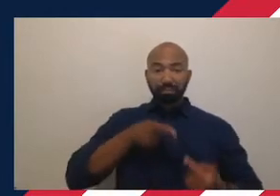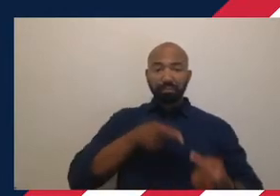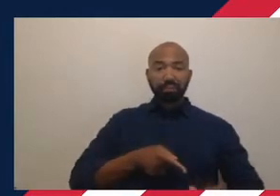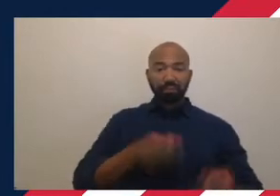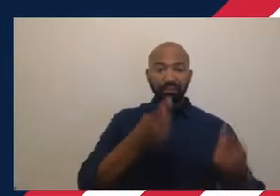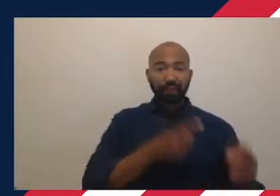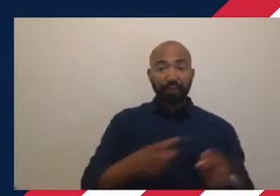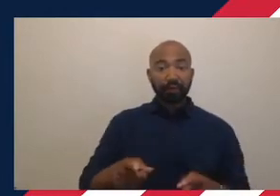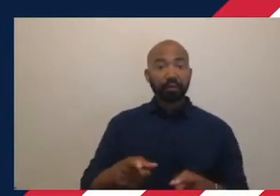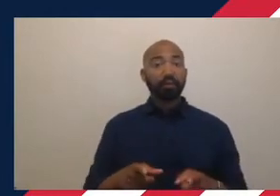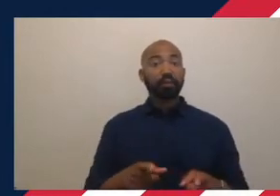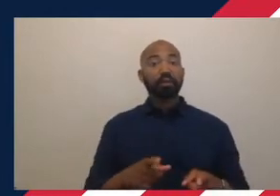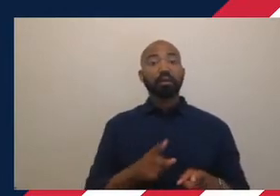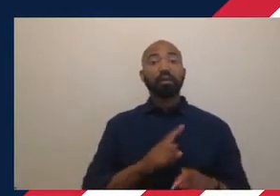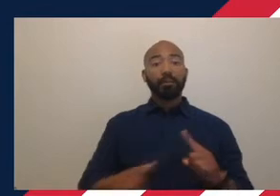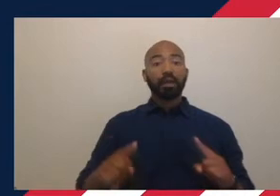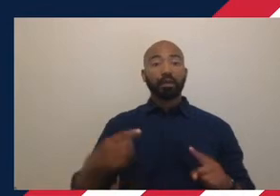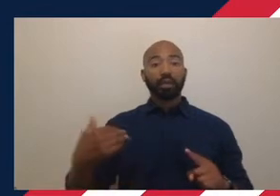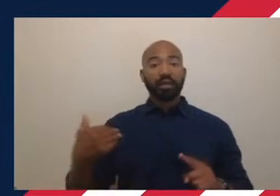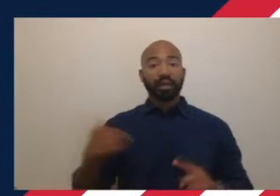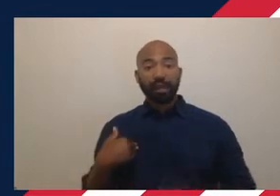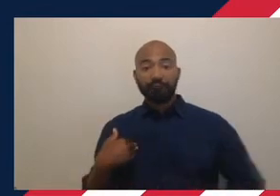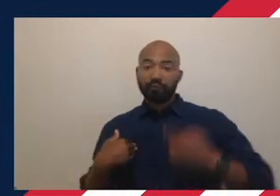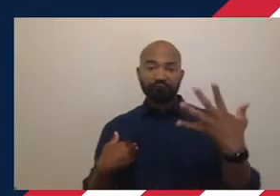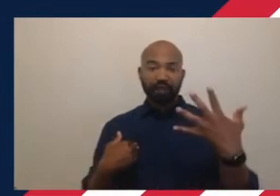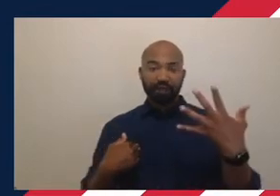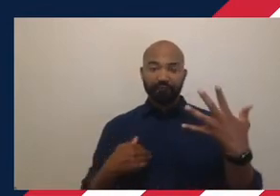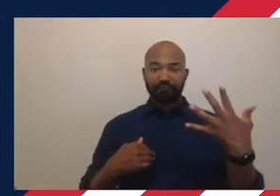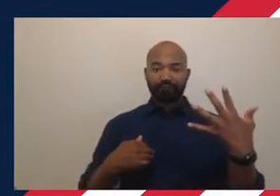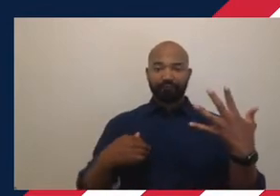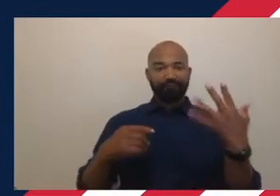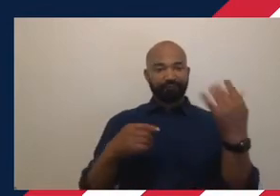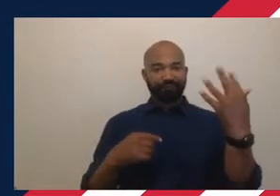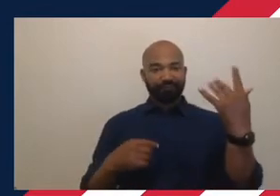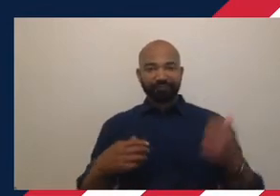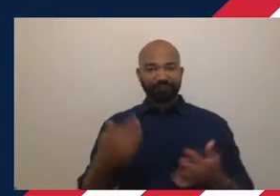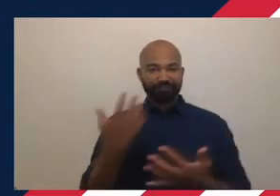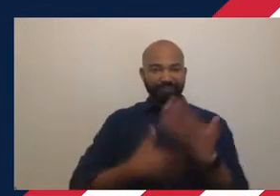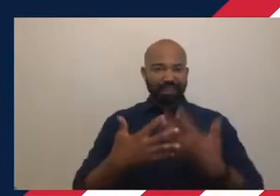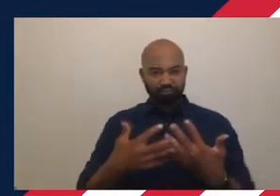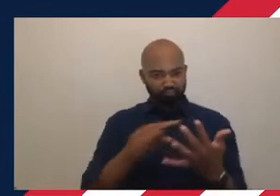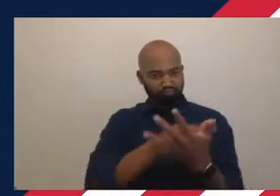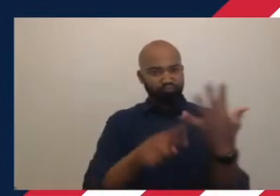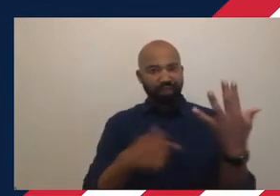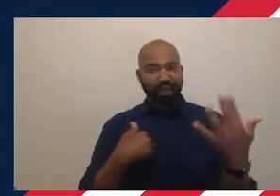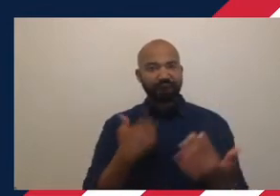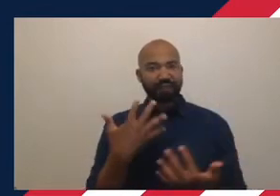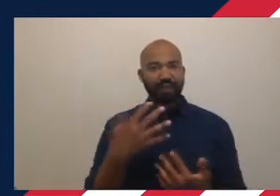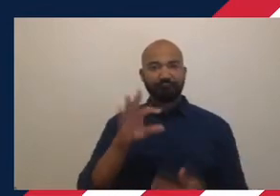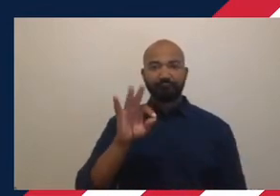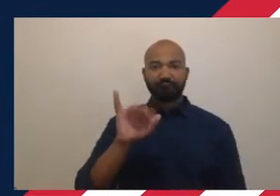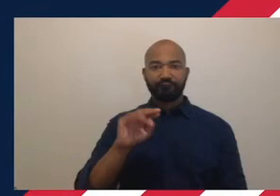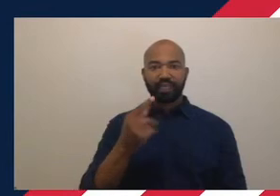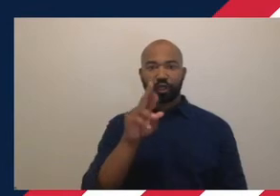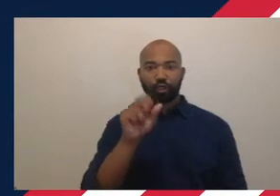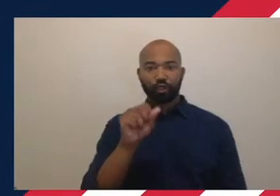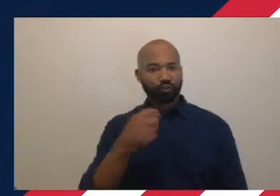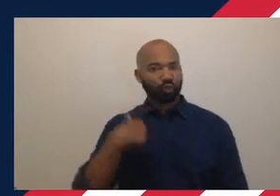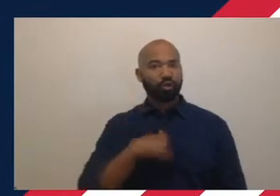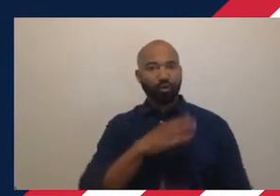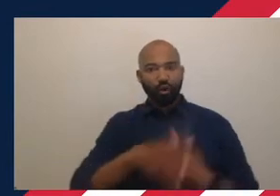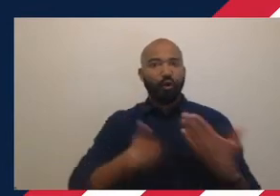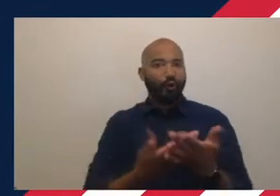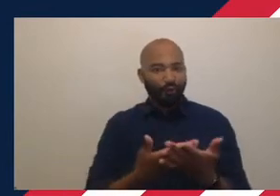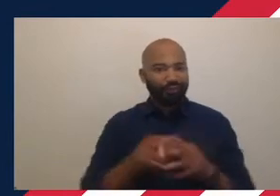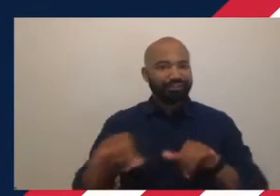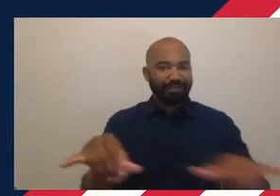it like five-finger beans. We're all five-finger beans, no matter what nationality we are. But we were able to come